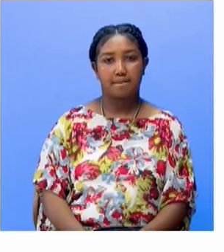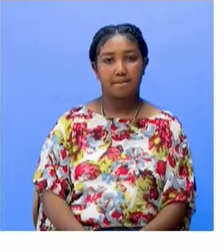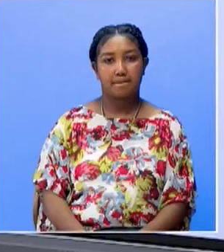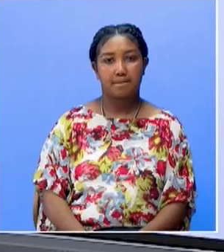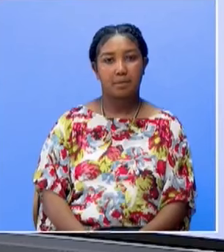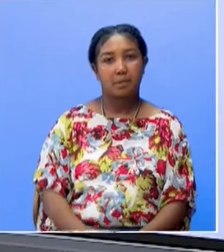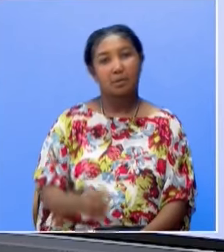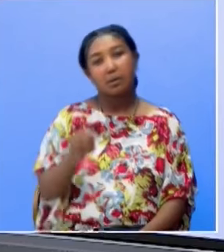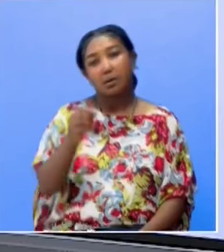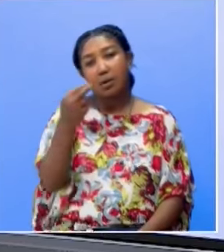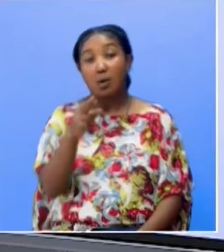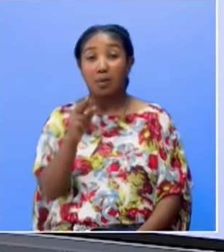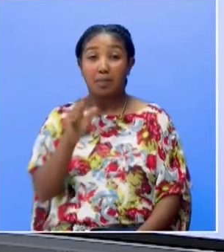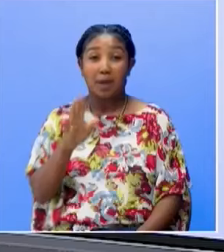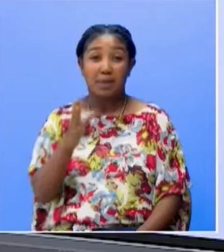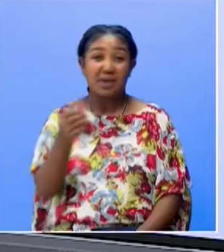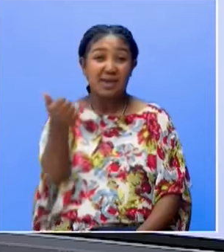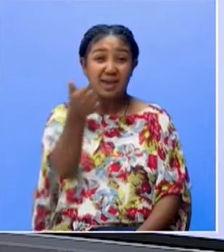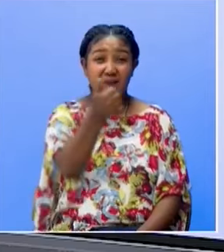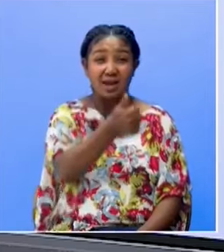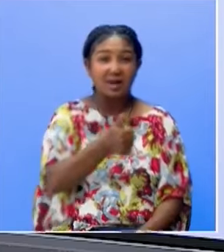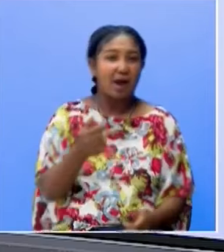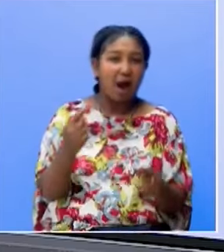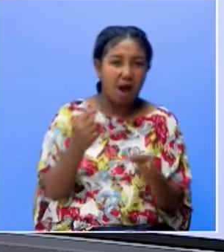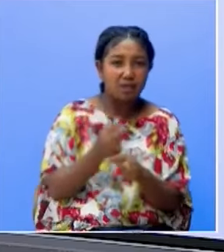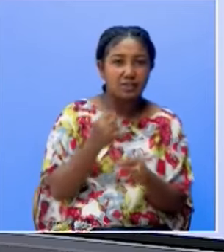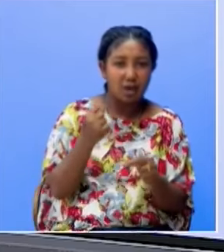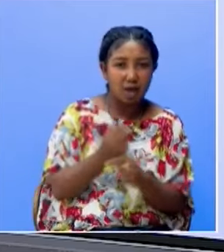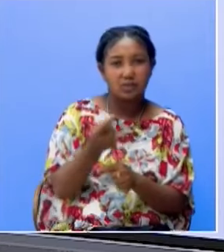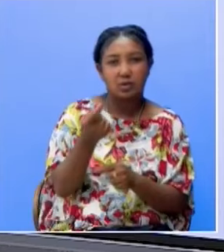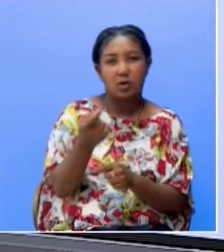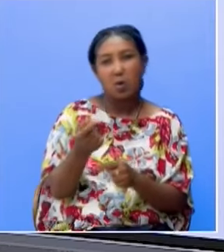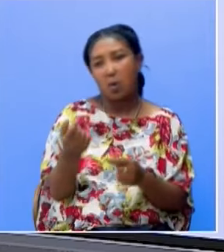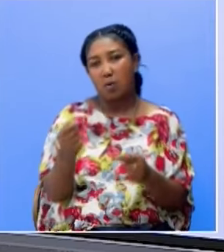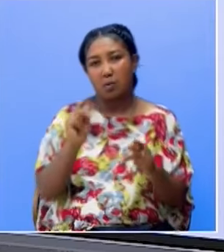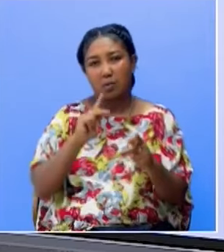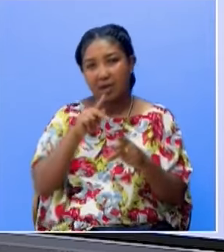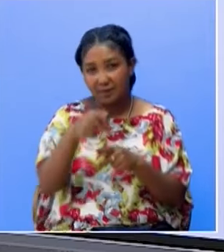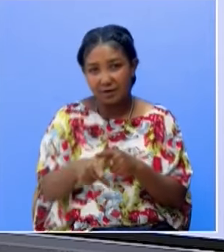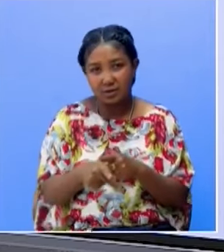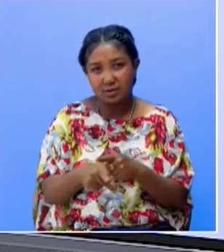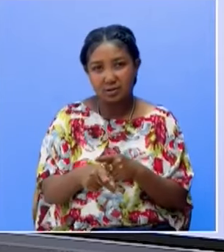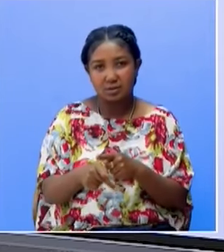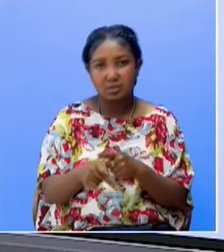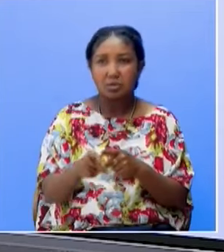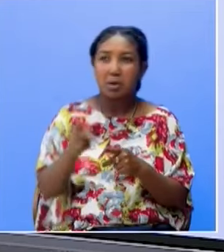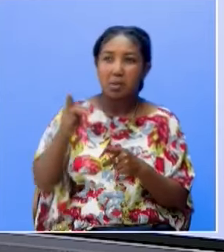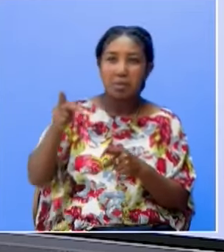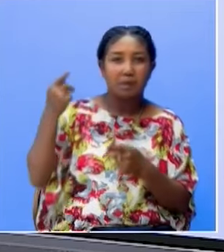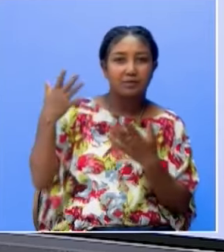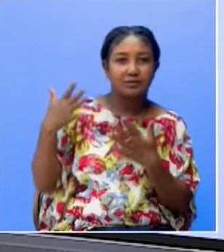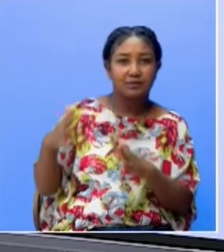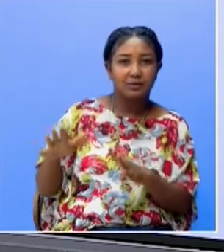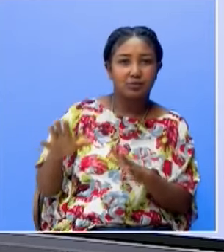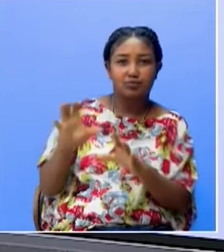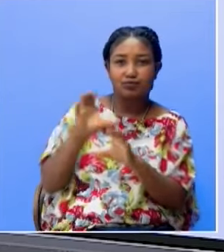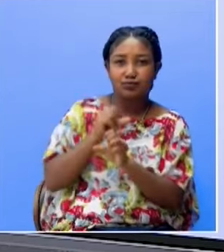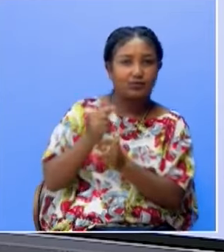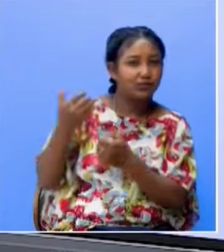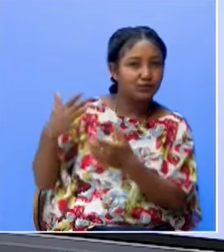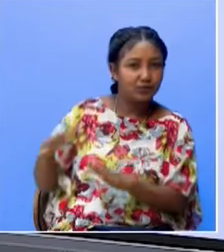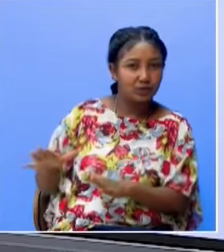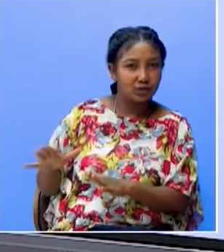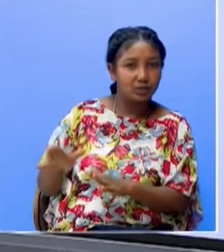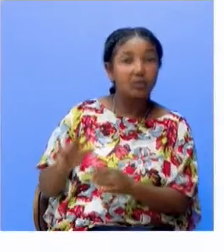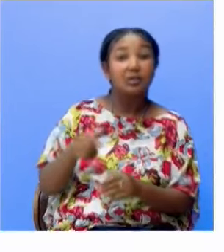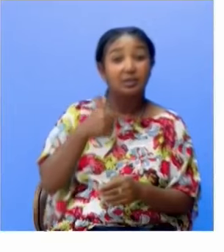Or maybe any action or events took place in the past and completed there can